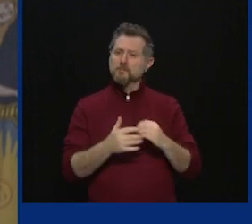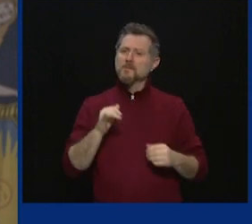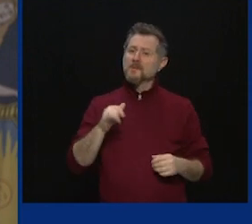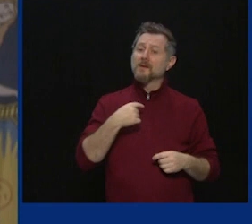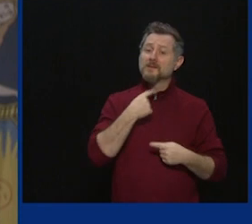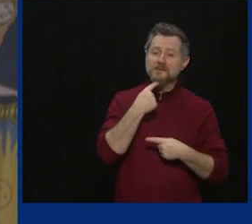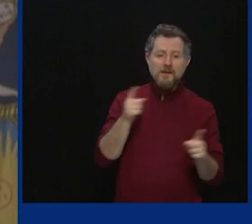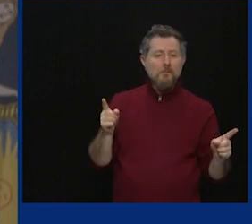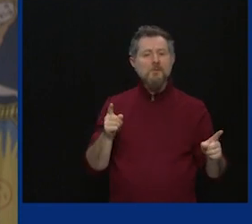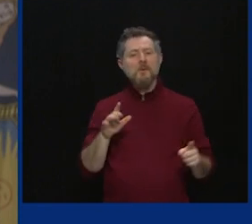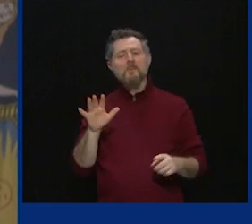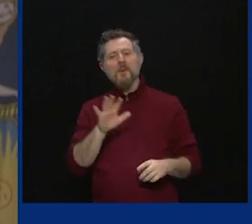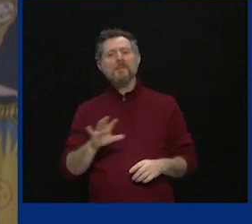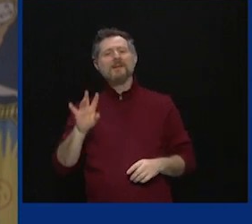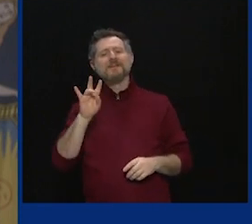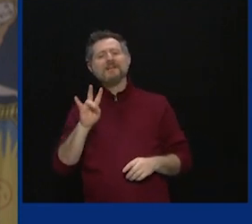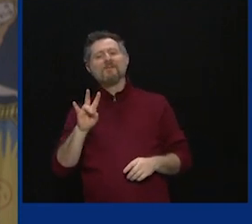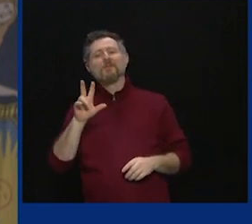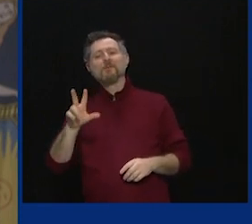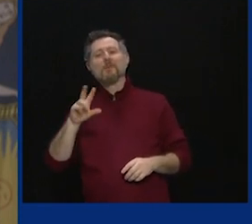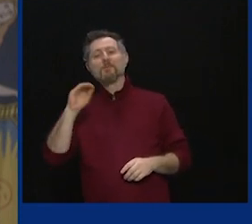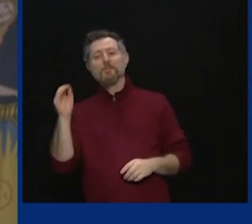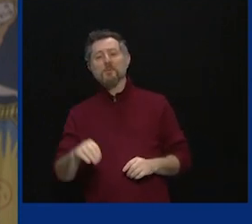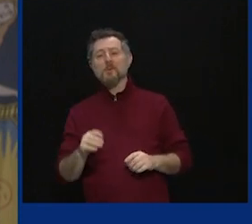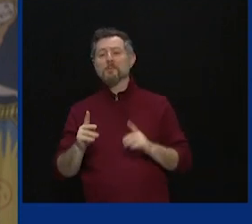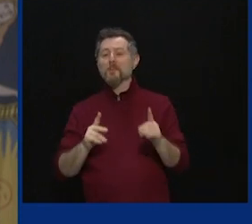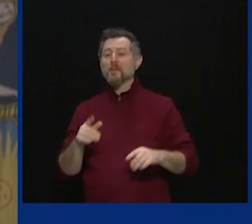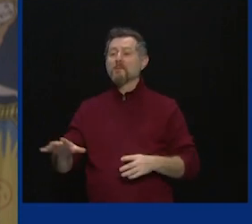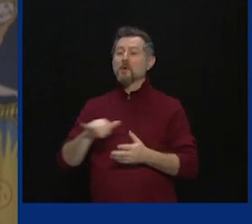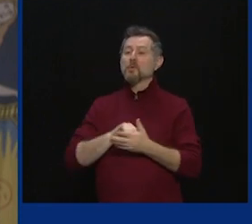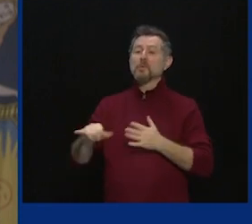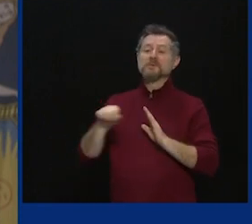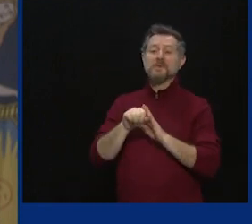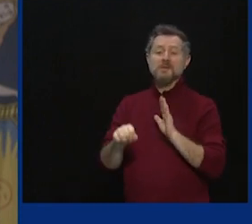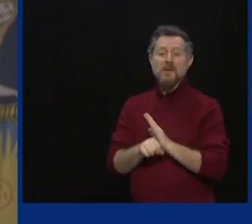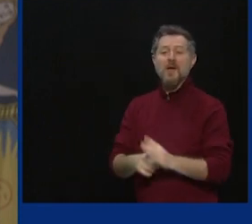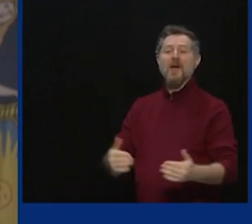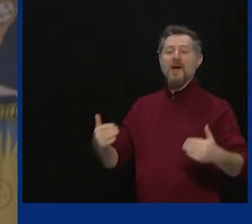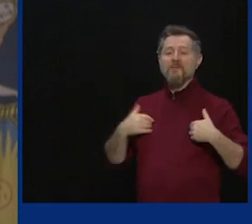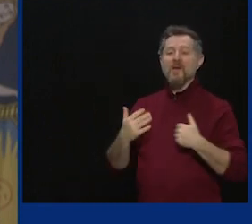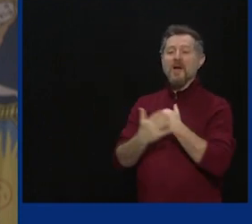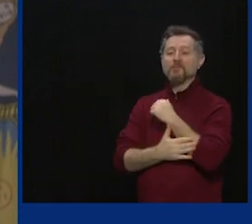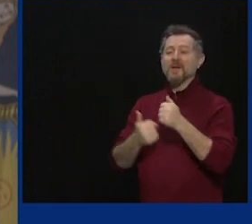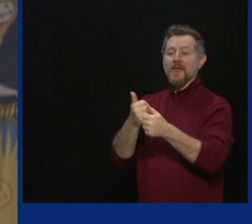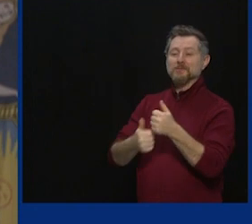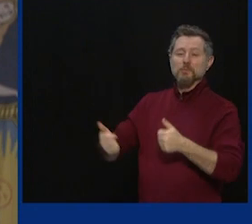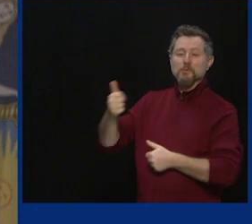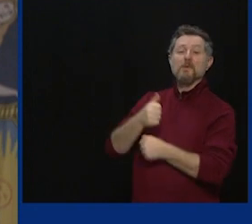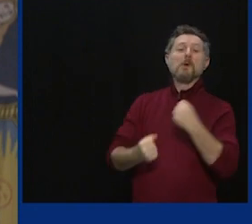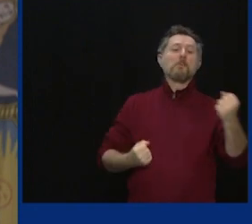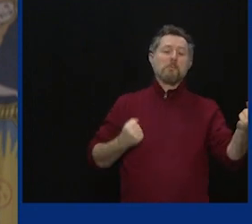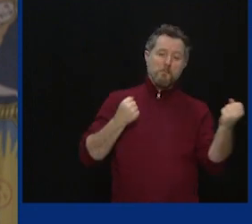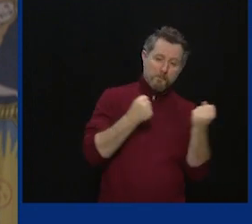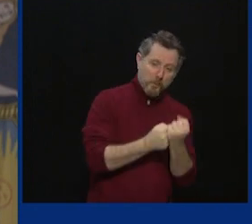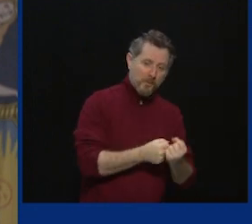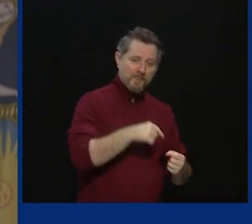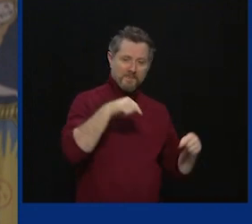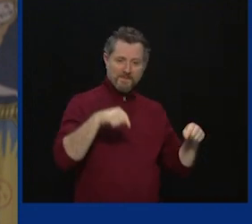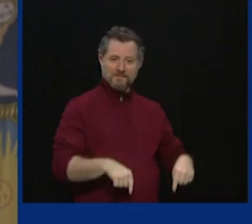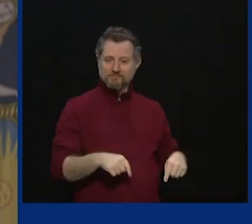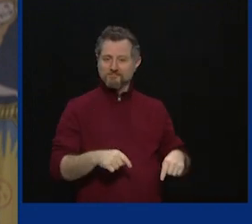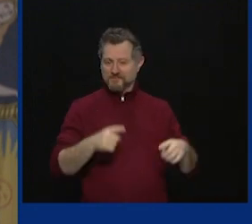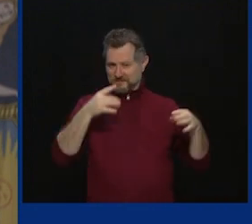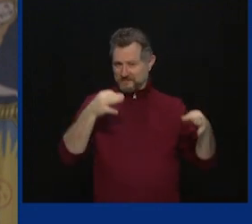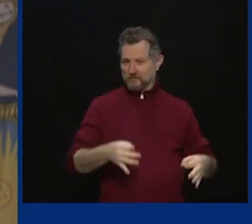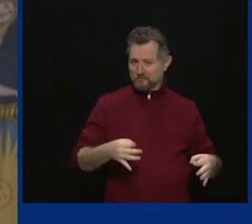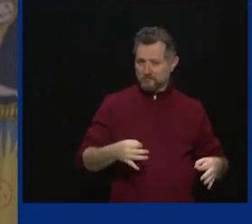population is governed by county leaders who say they support what we're doing here. So that is a pretty large number of individuals